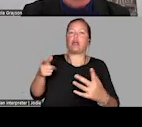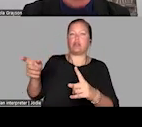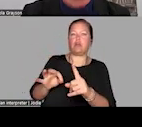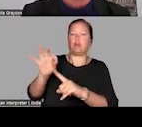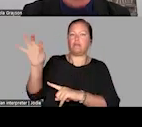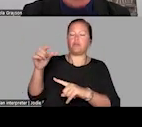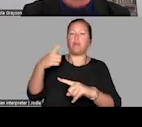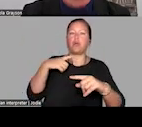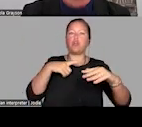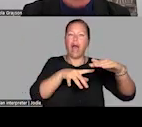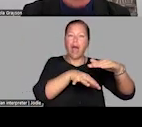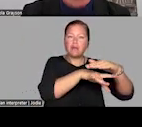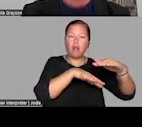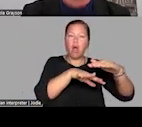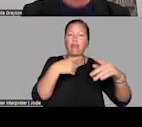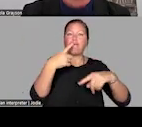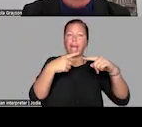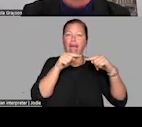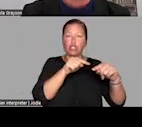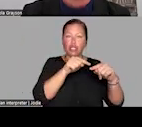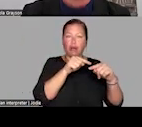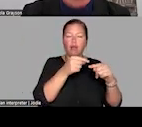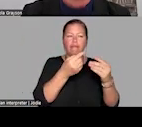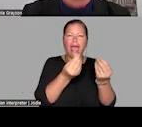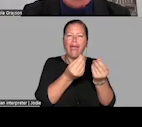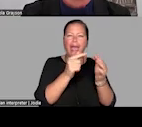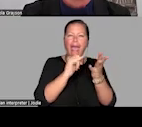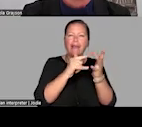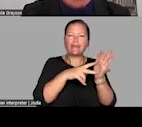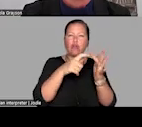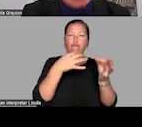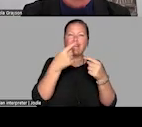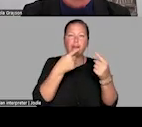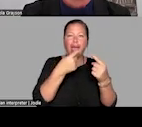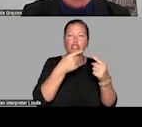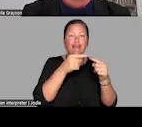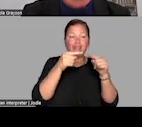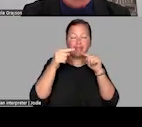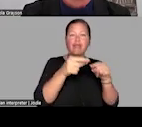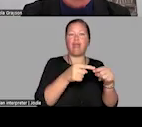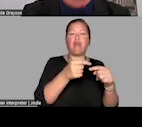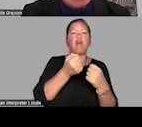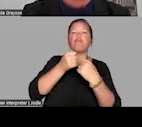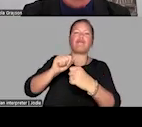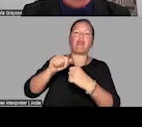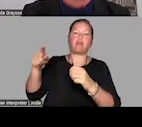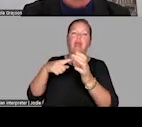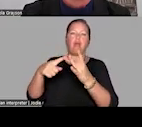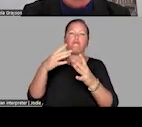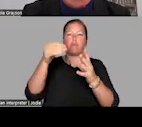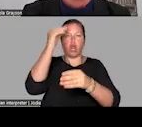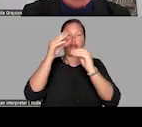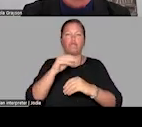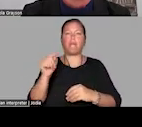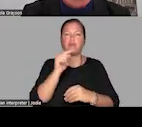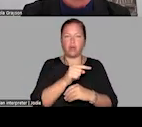underlying information, the essence of the information is there already, preventing some further learning.